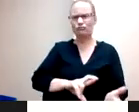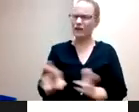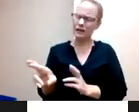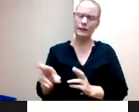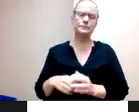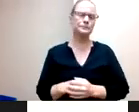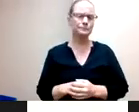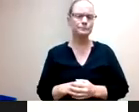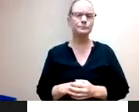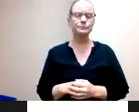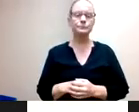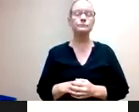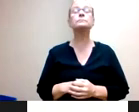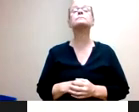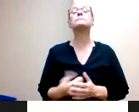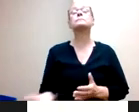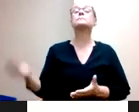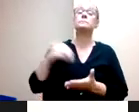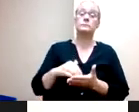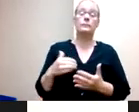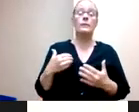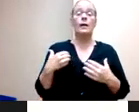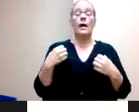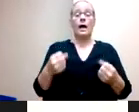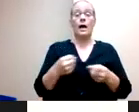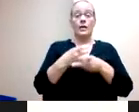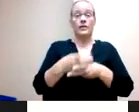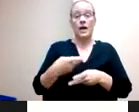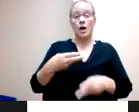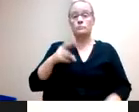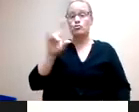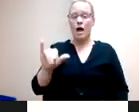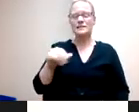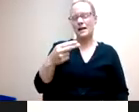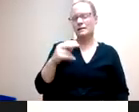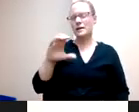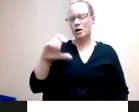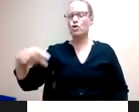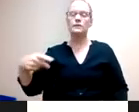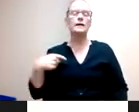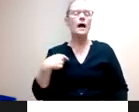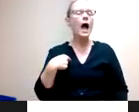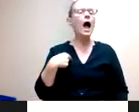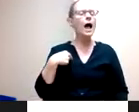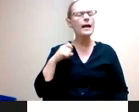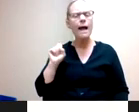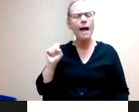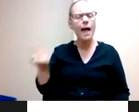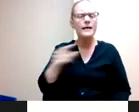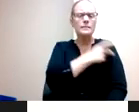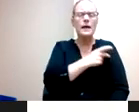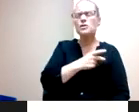So healthcare proxy, again, I talk to patients and say, who do you trust? Who's your backup person? Who knows your